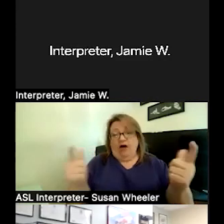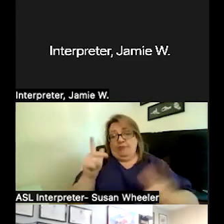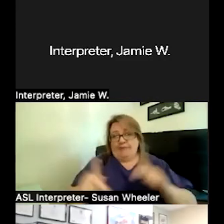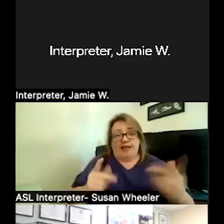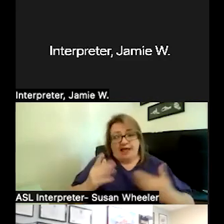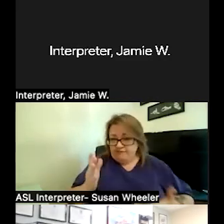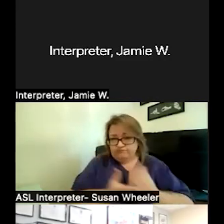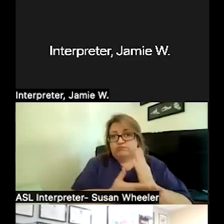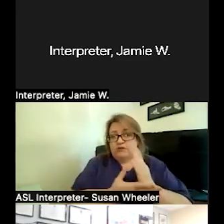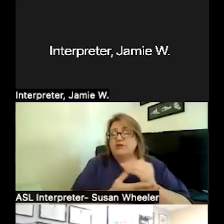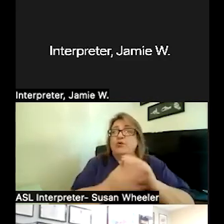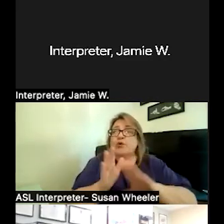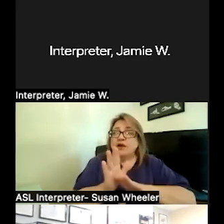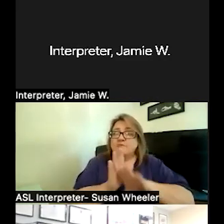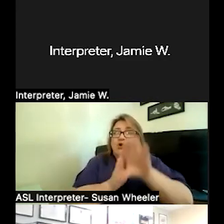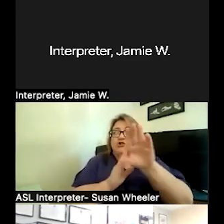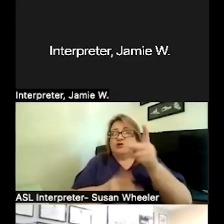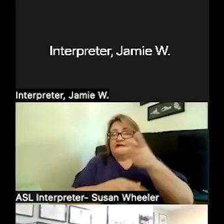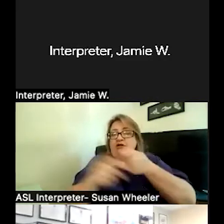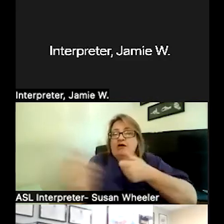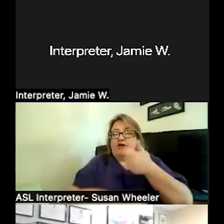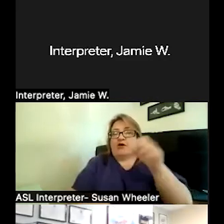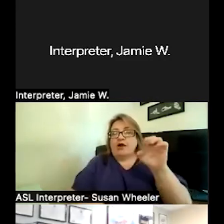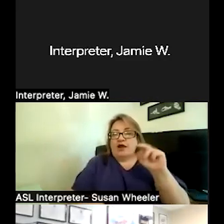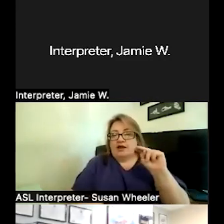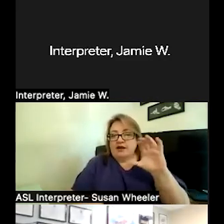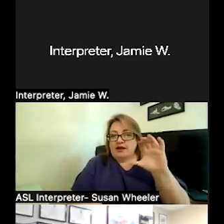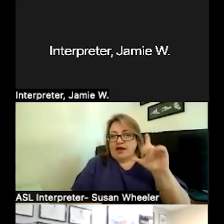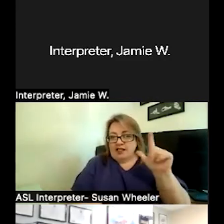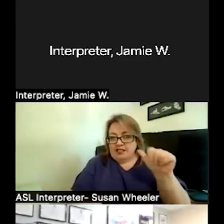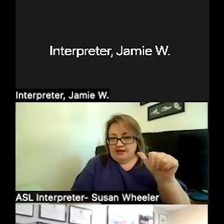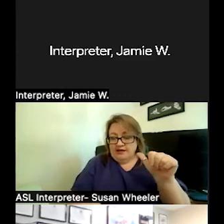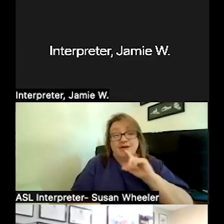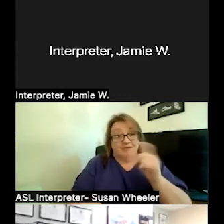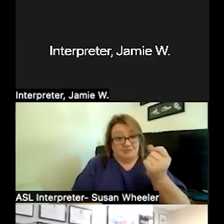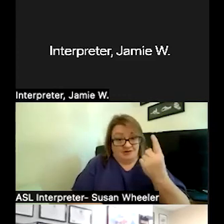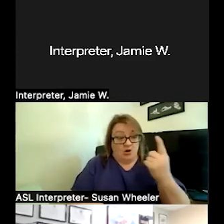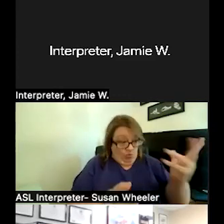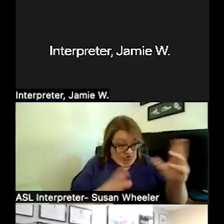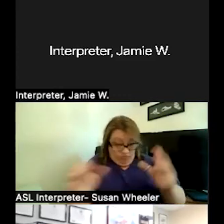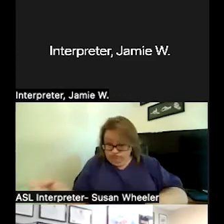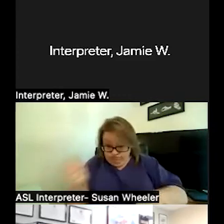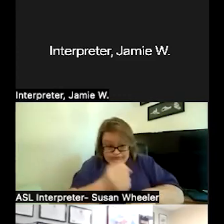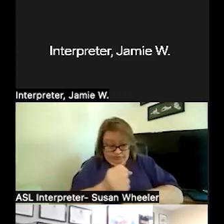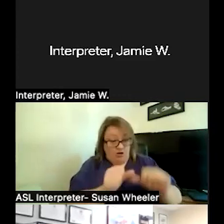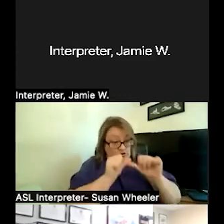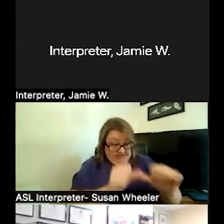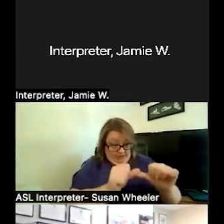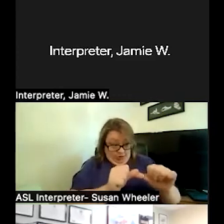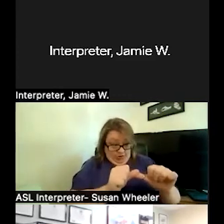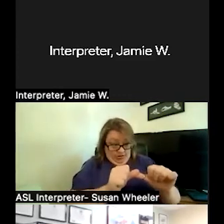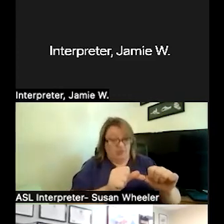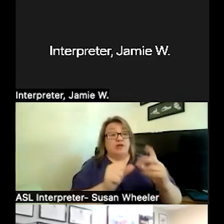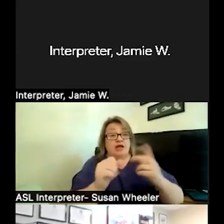care under EMTALA. However, once they're declared stable in the emergency room, if the foreign visitor,